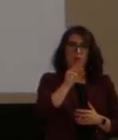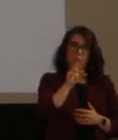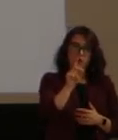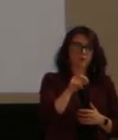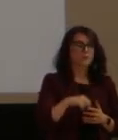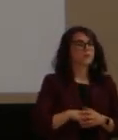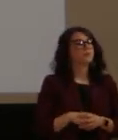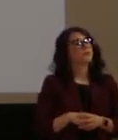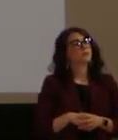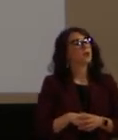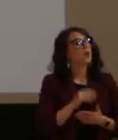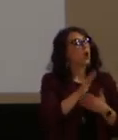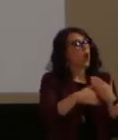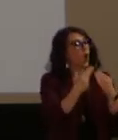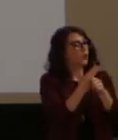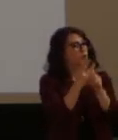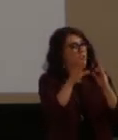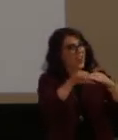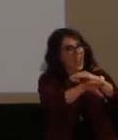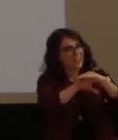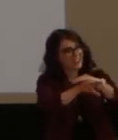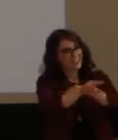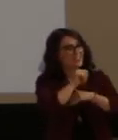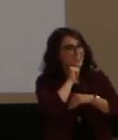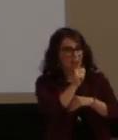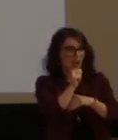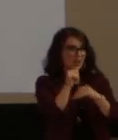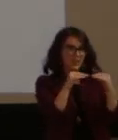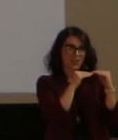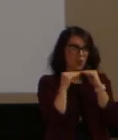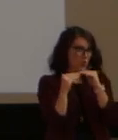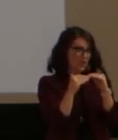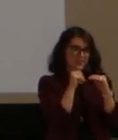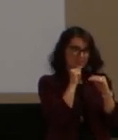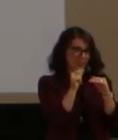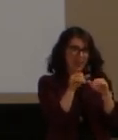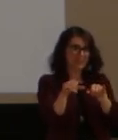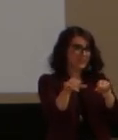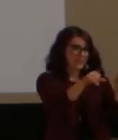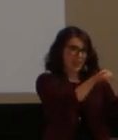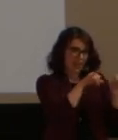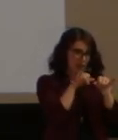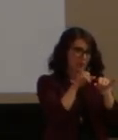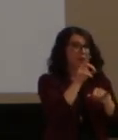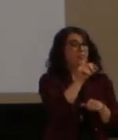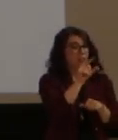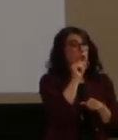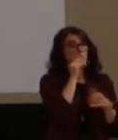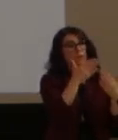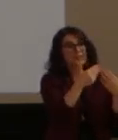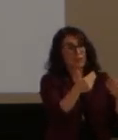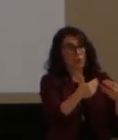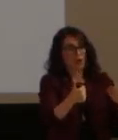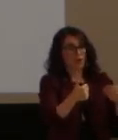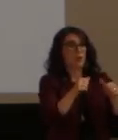All user access, of course, is not created equal. The data collected will be separated by sensitivity into public, registered,